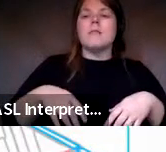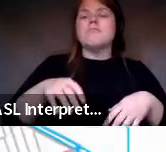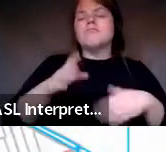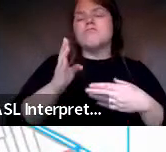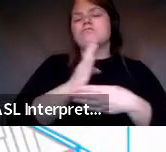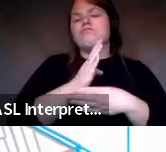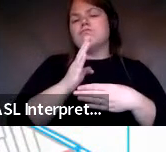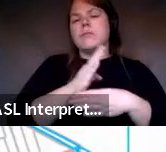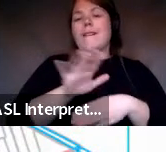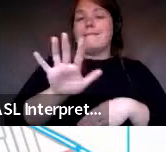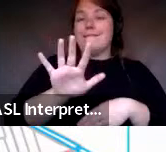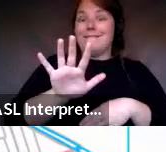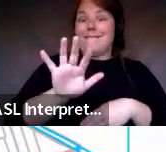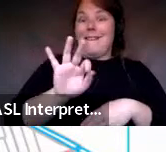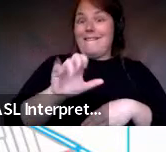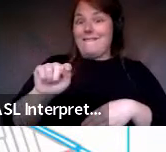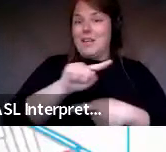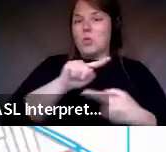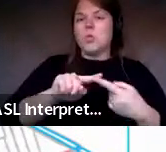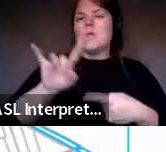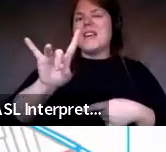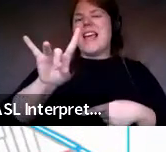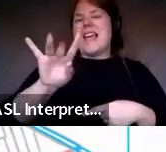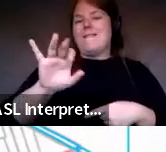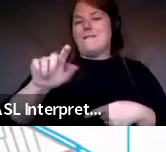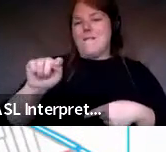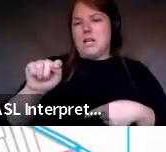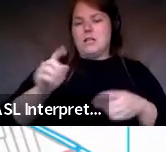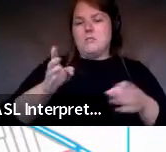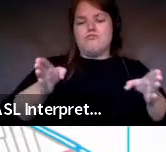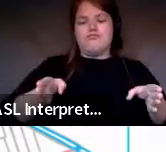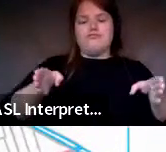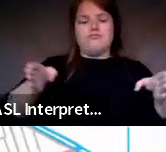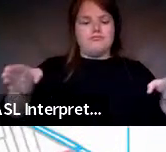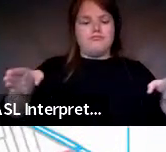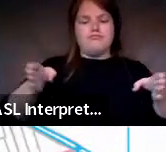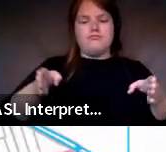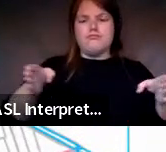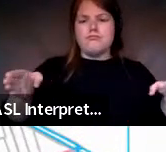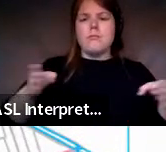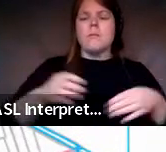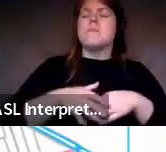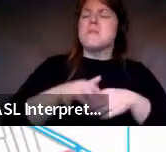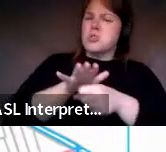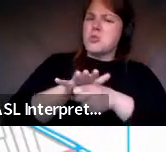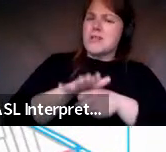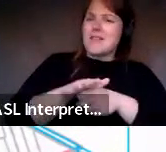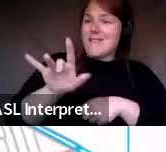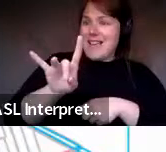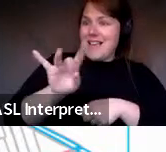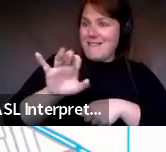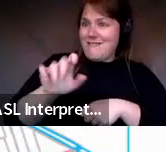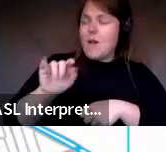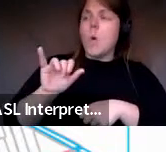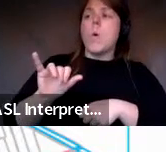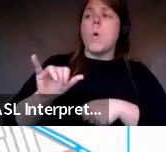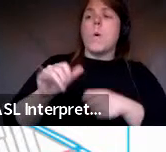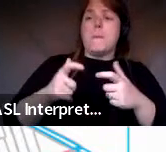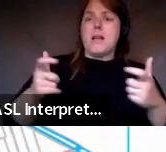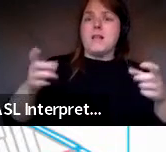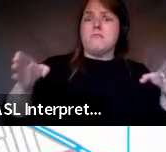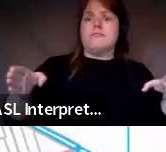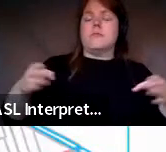from 5 feet to 8 feet. Okay, that's enough room for 8 feet. Okay, can